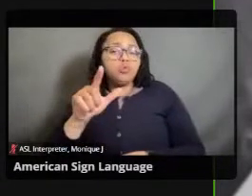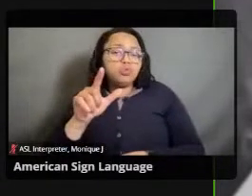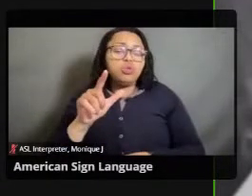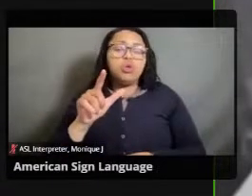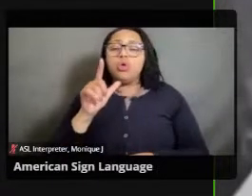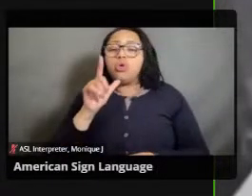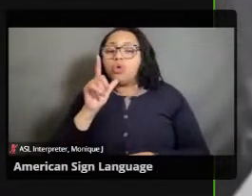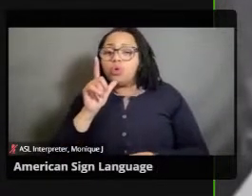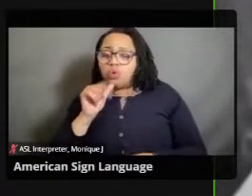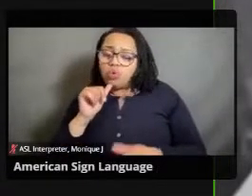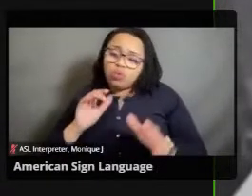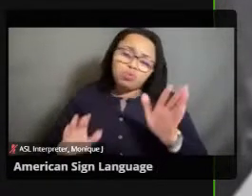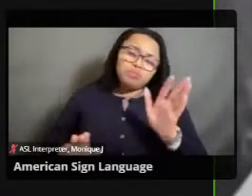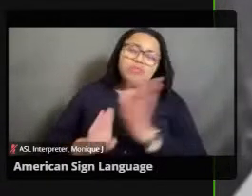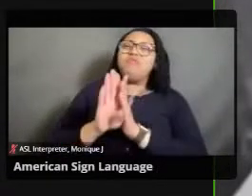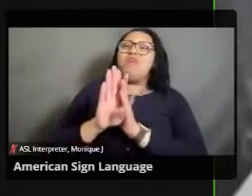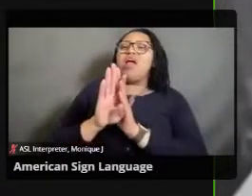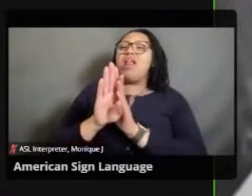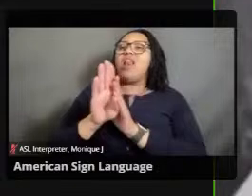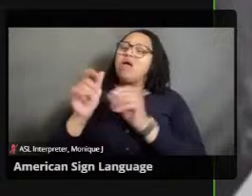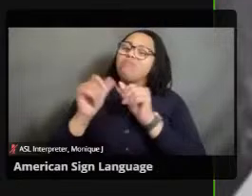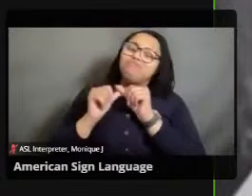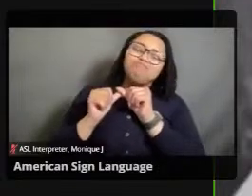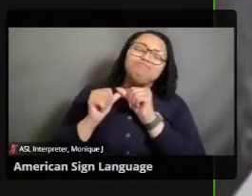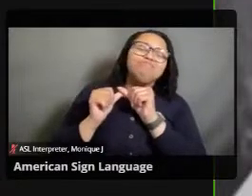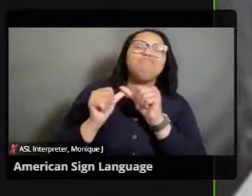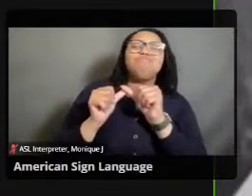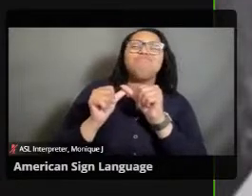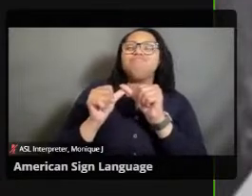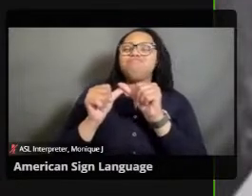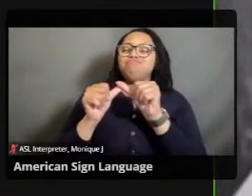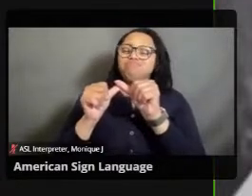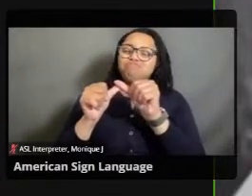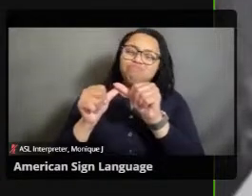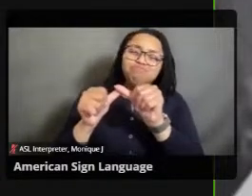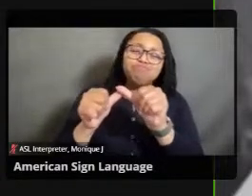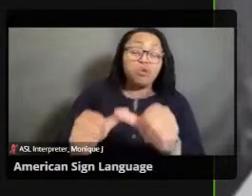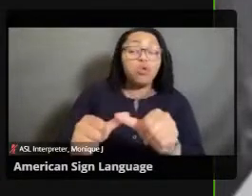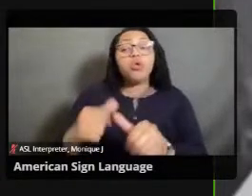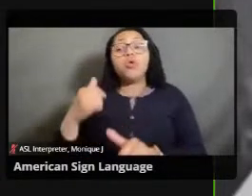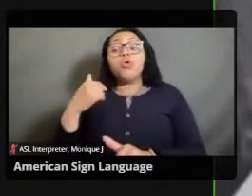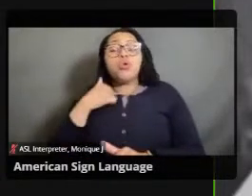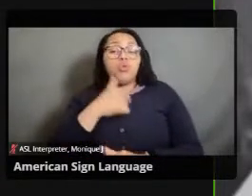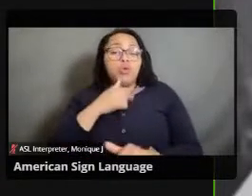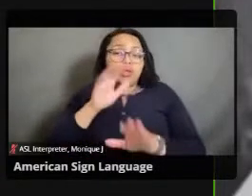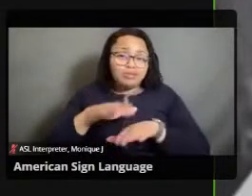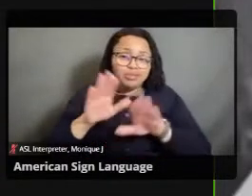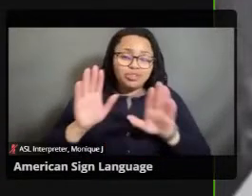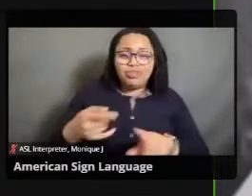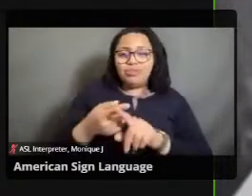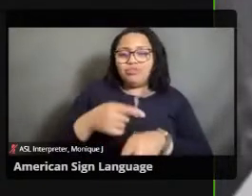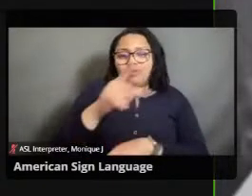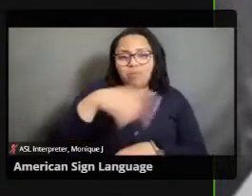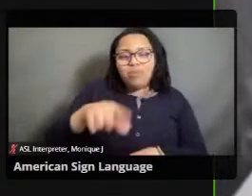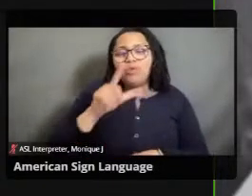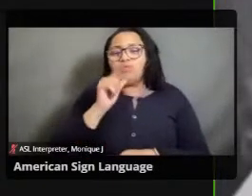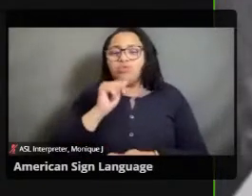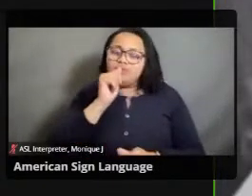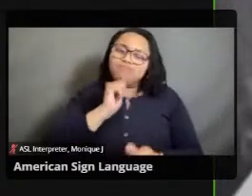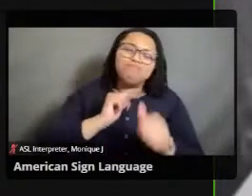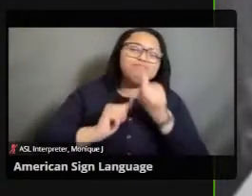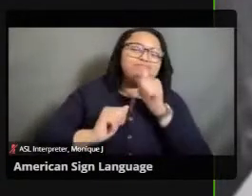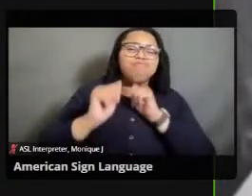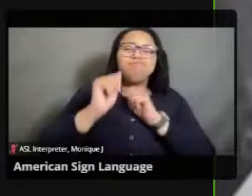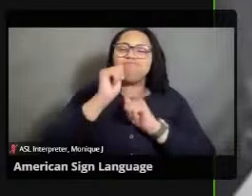could fly. And we are the children of the ones who persevered. We